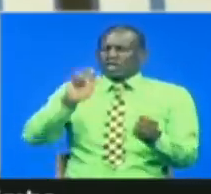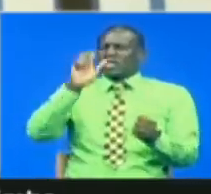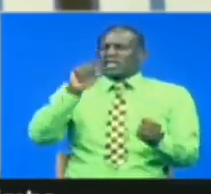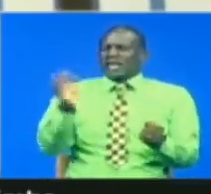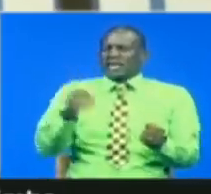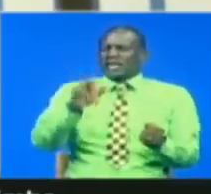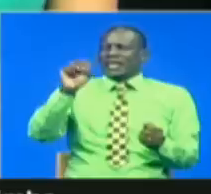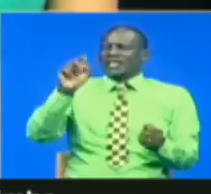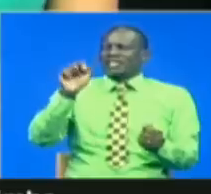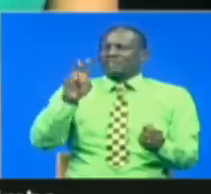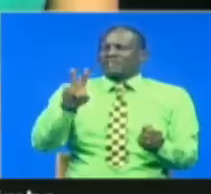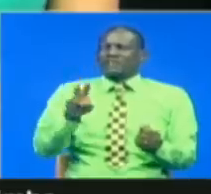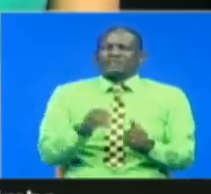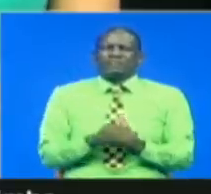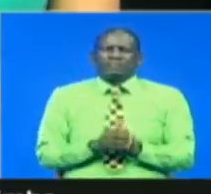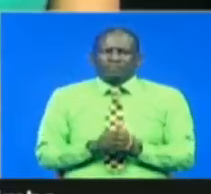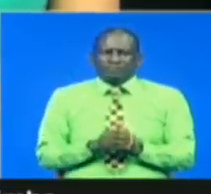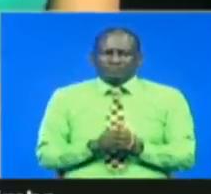NTV.